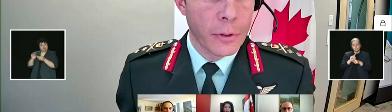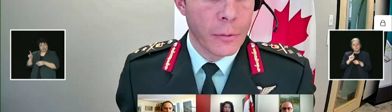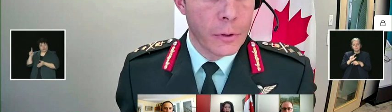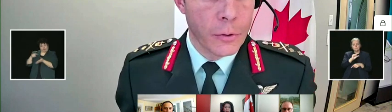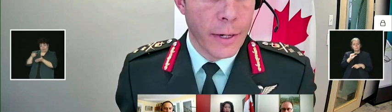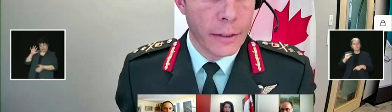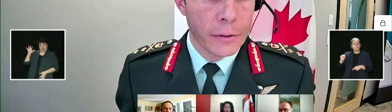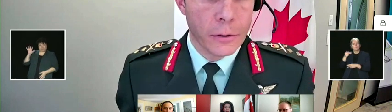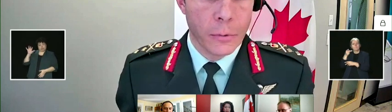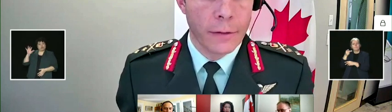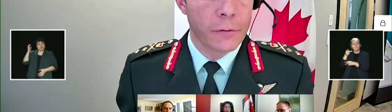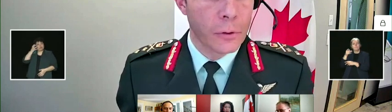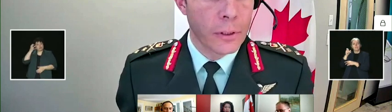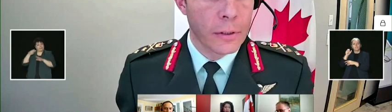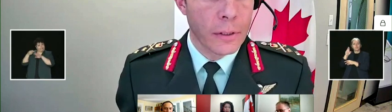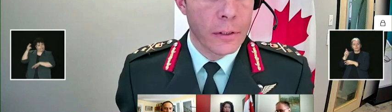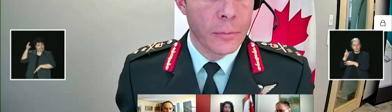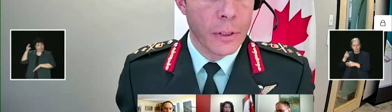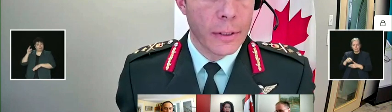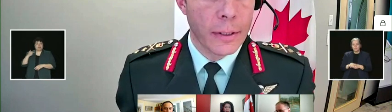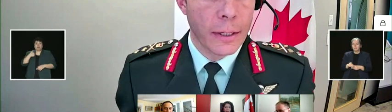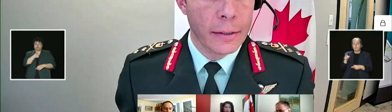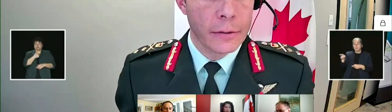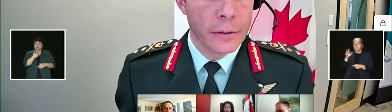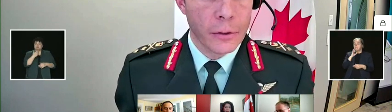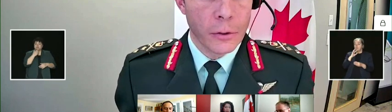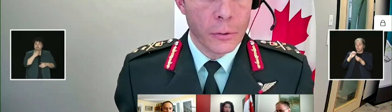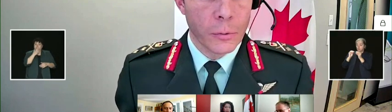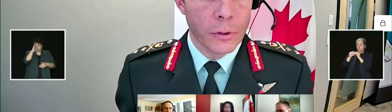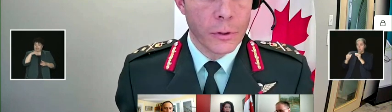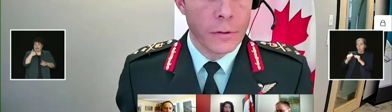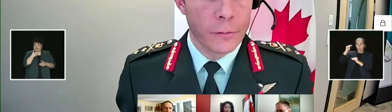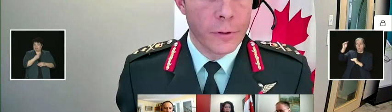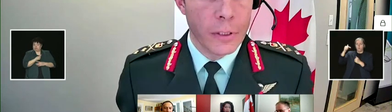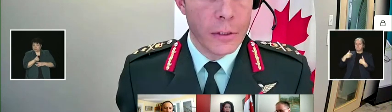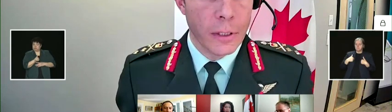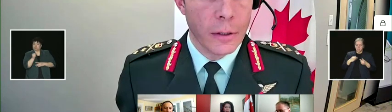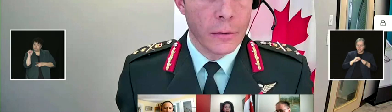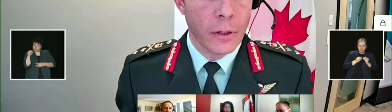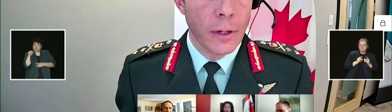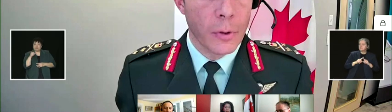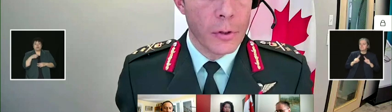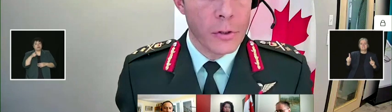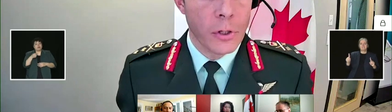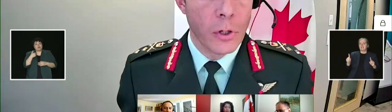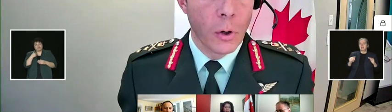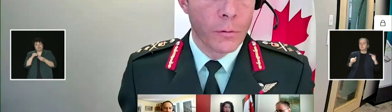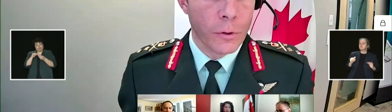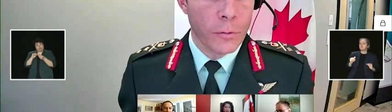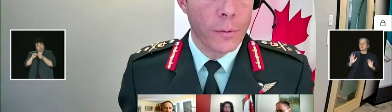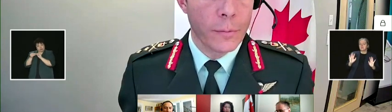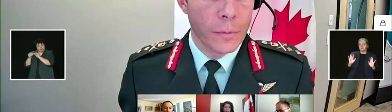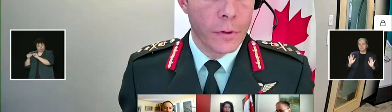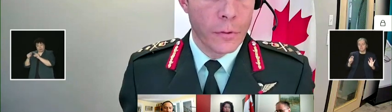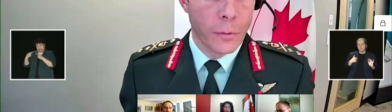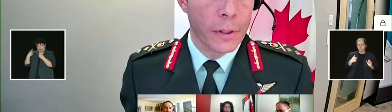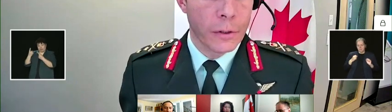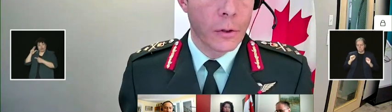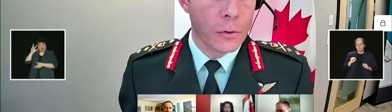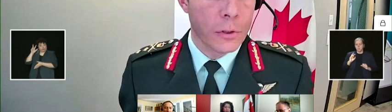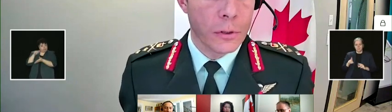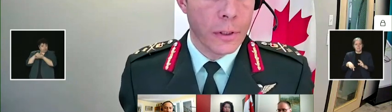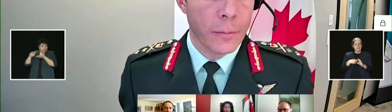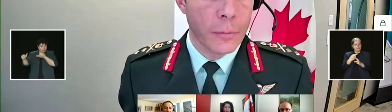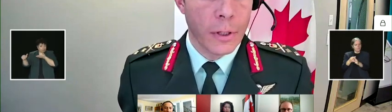than the number that we're tracking, so we'll have to look into this. But I can tell you with confidence that the numbers over the 3